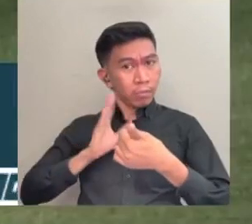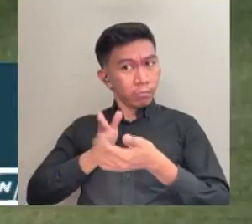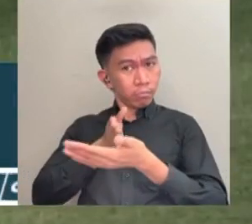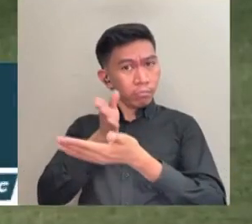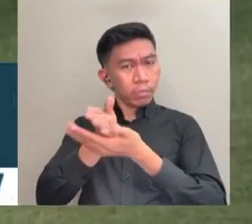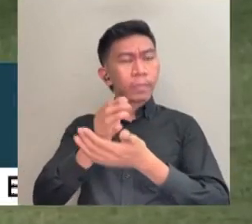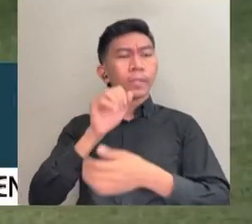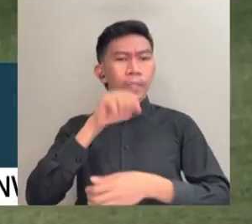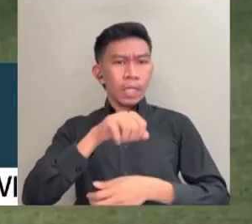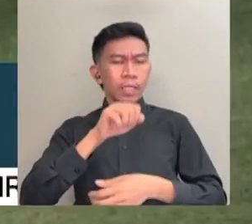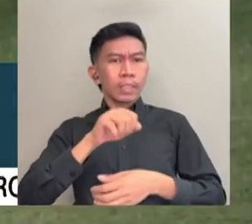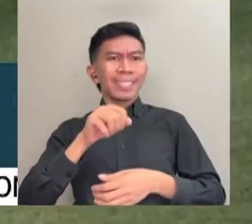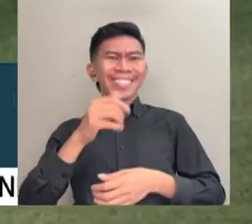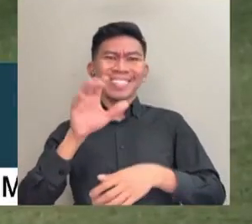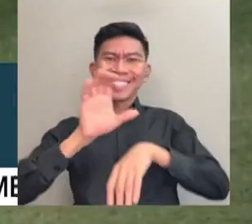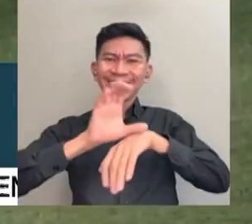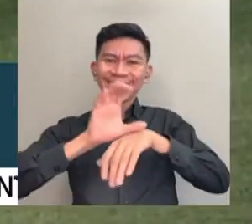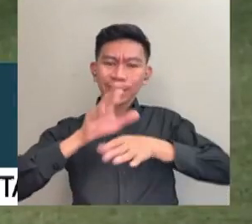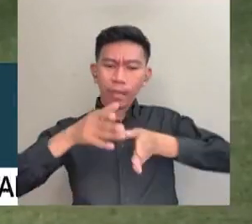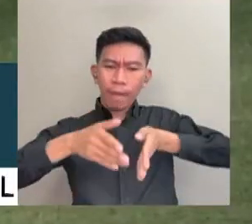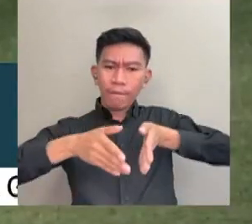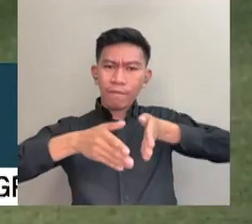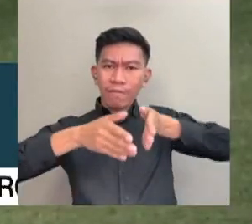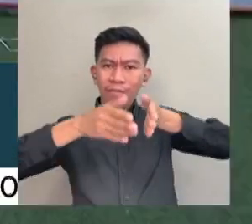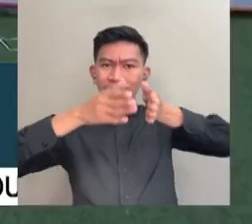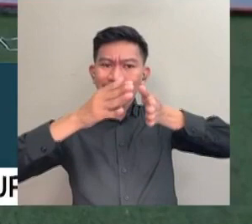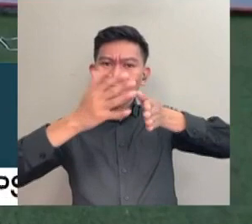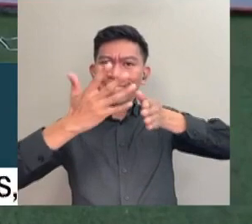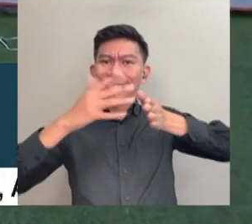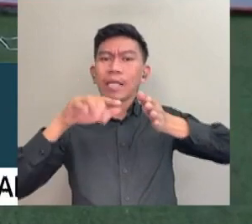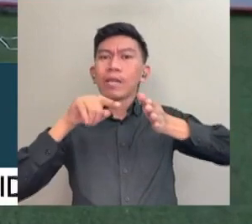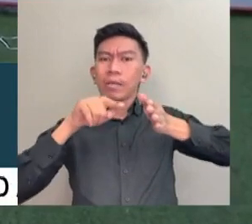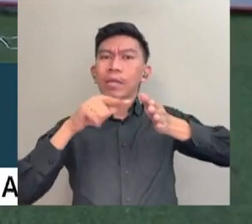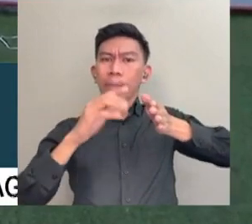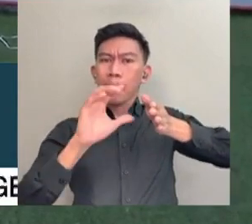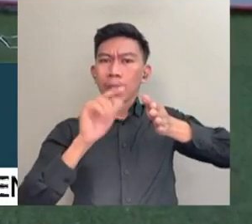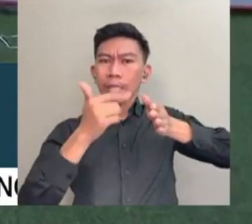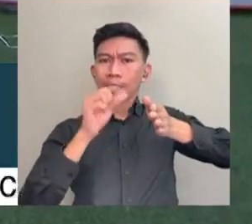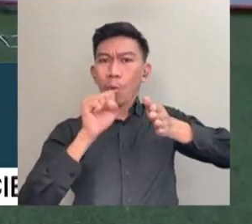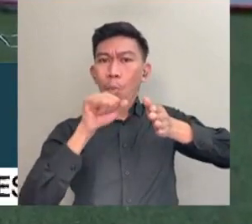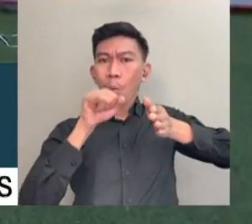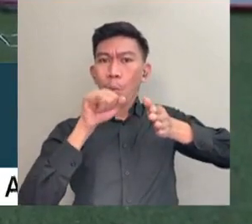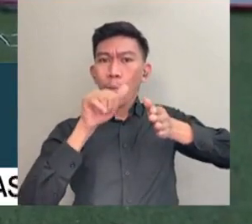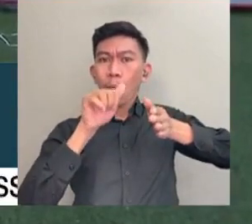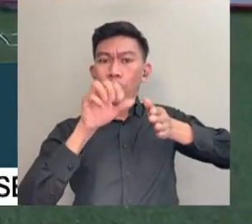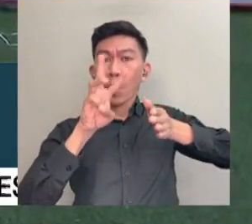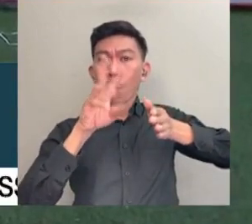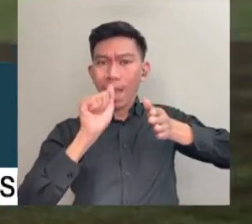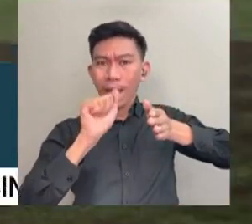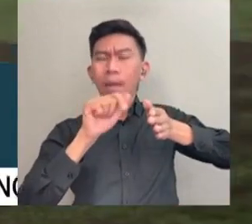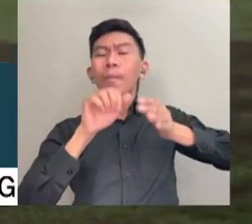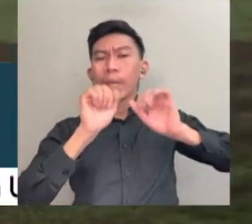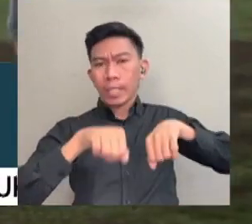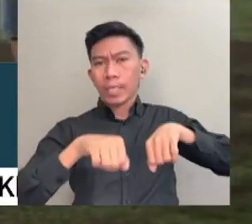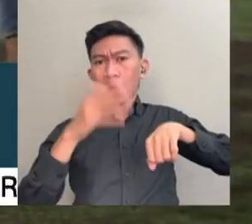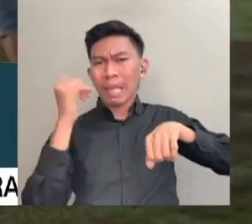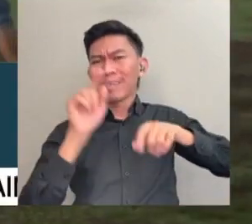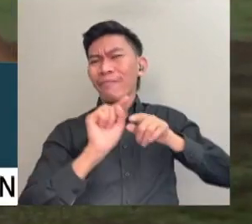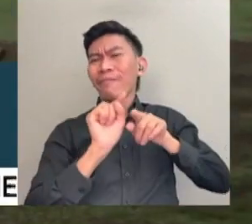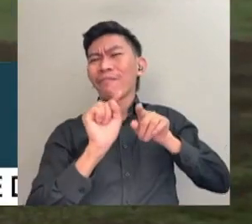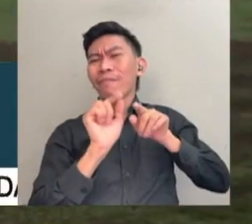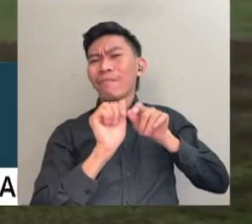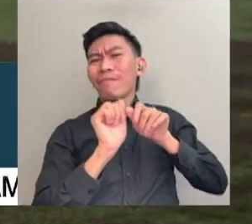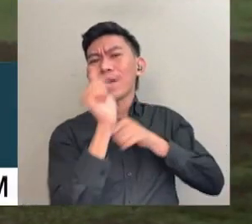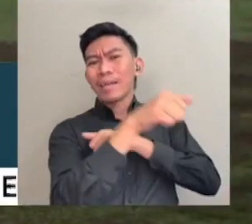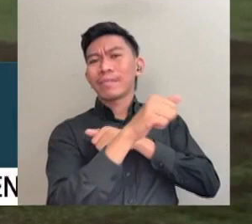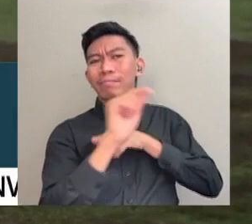still allowed. It's outside the 6-kilometer permanent danger zone. In fact, just today, the DOT has released